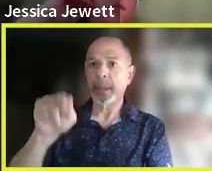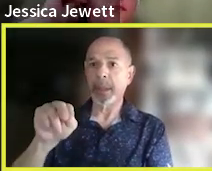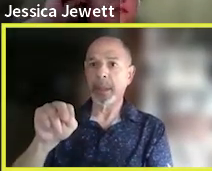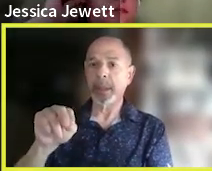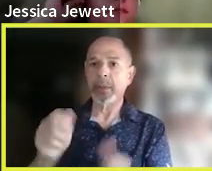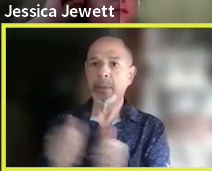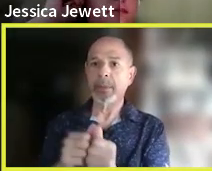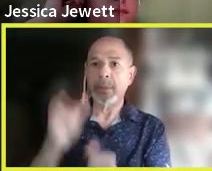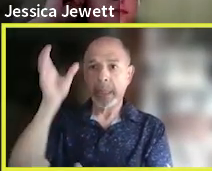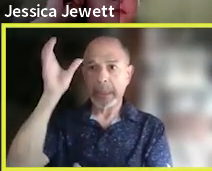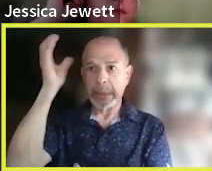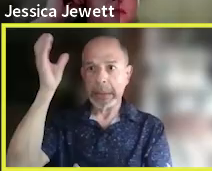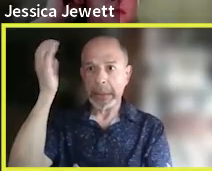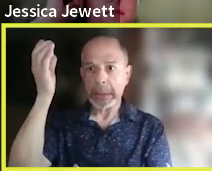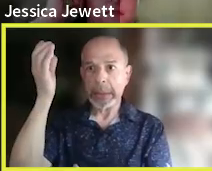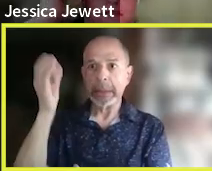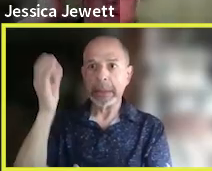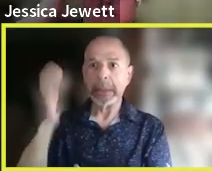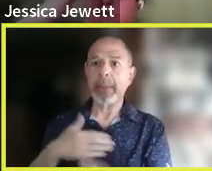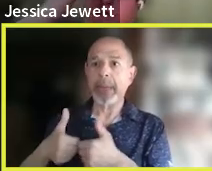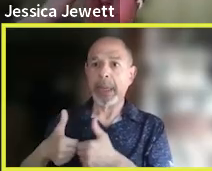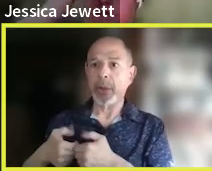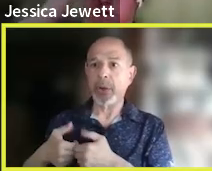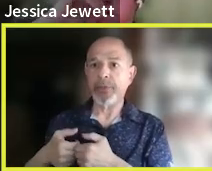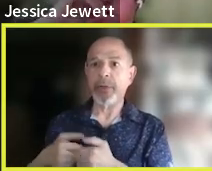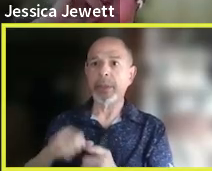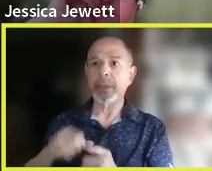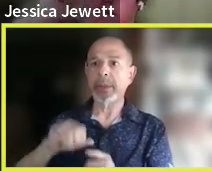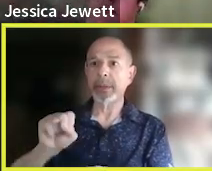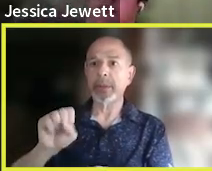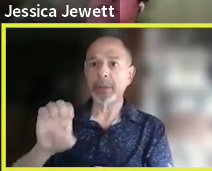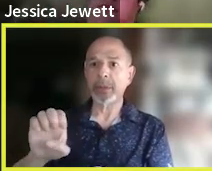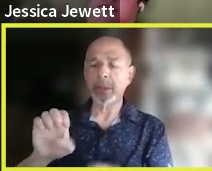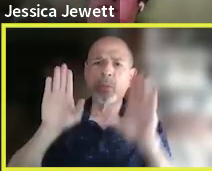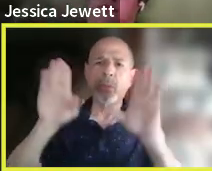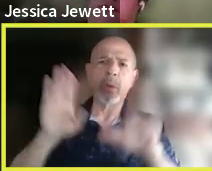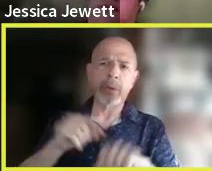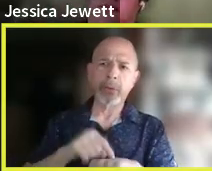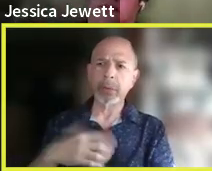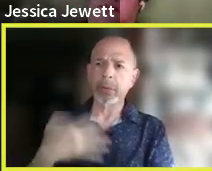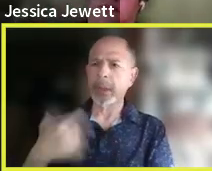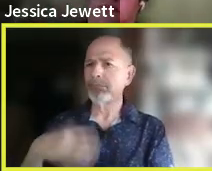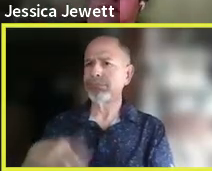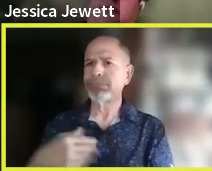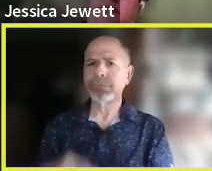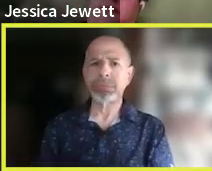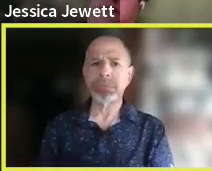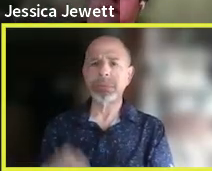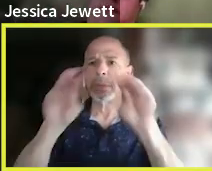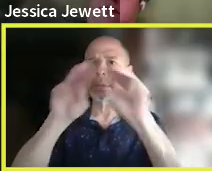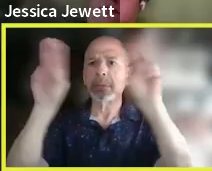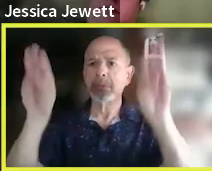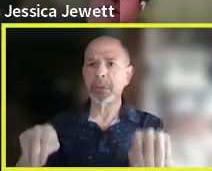cousin Erin, and I was with my girlfriend Jessie. We had a wonderful time there. We looked around the museum,